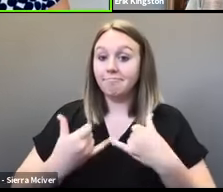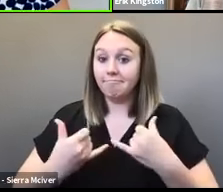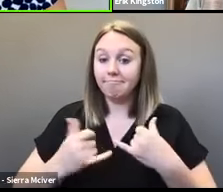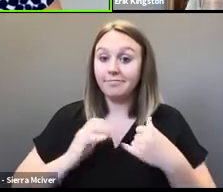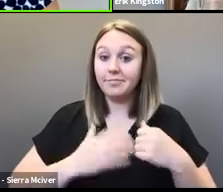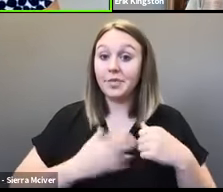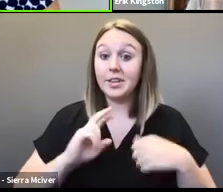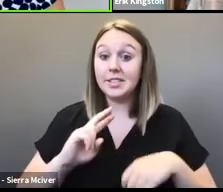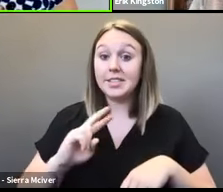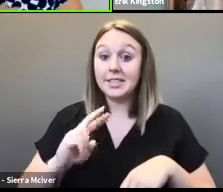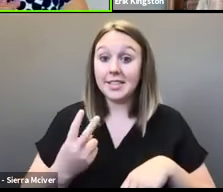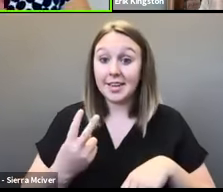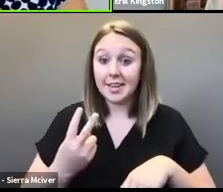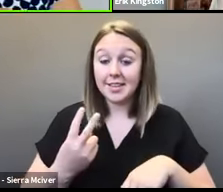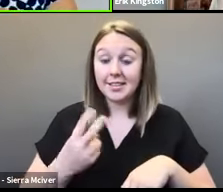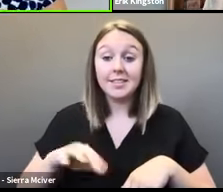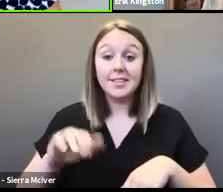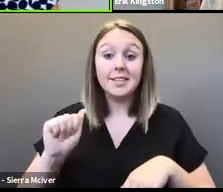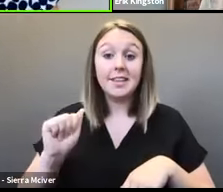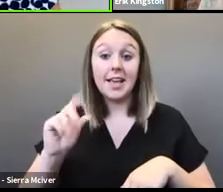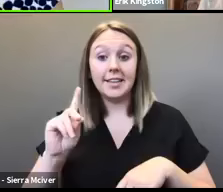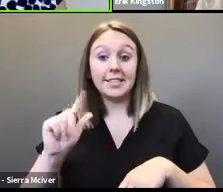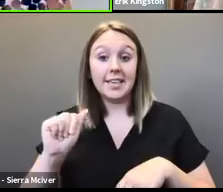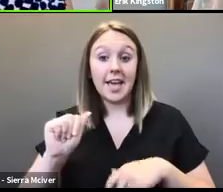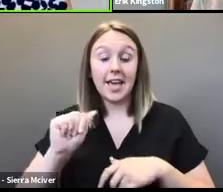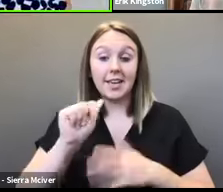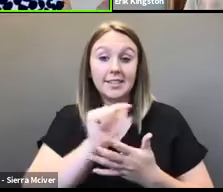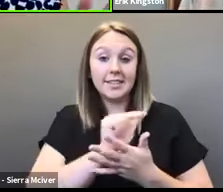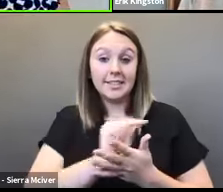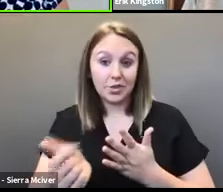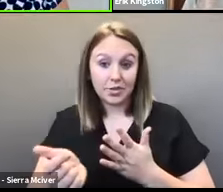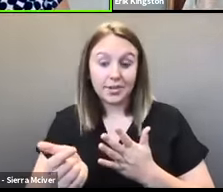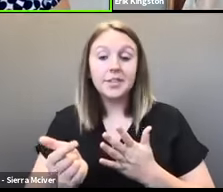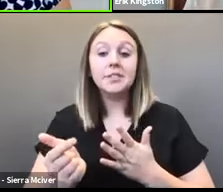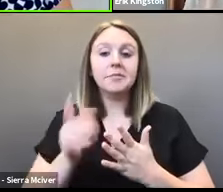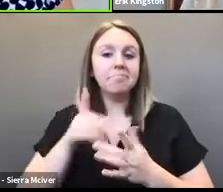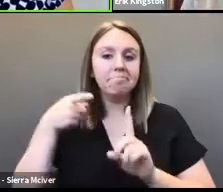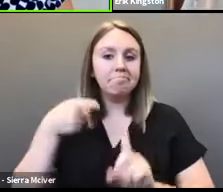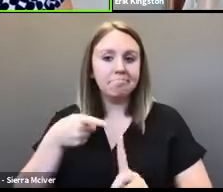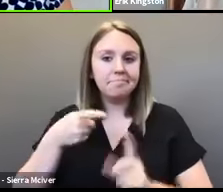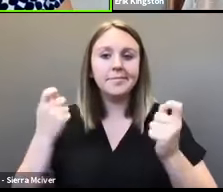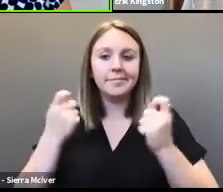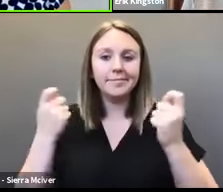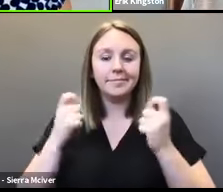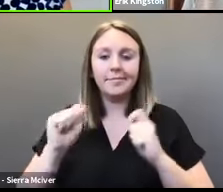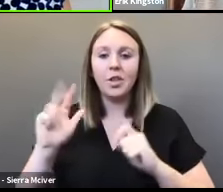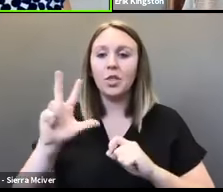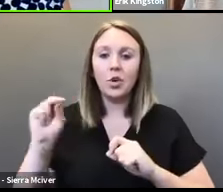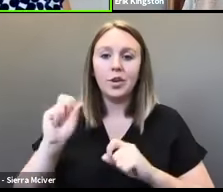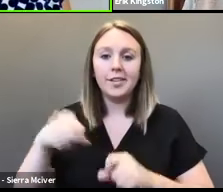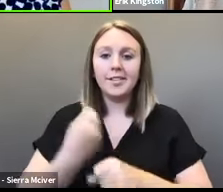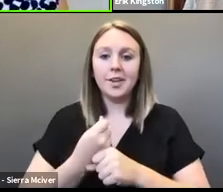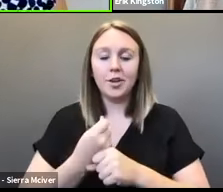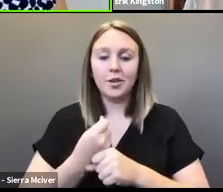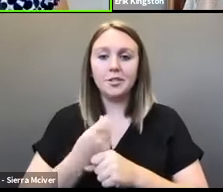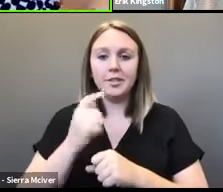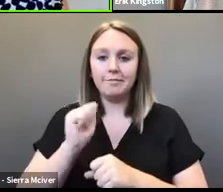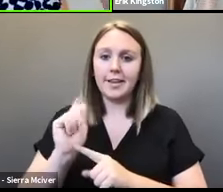second of our ADA series that is celebrating 30 years of the ADA. So Eric